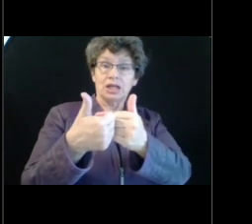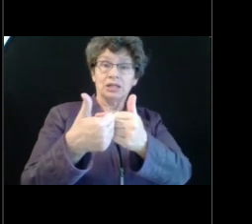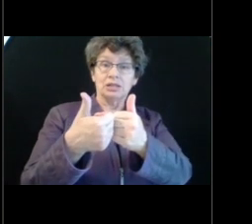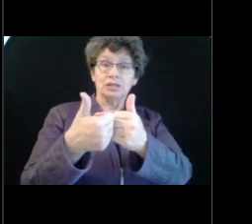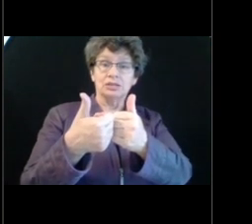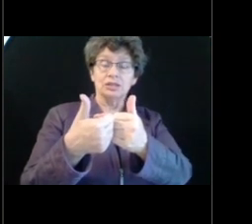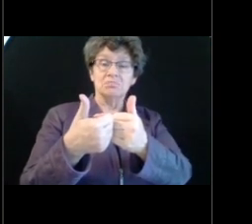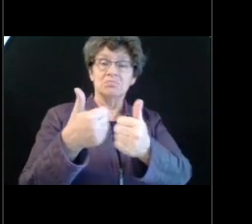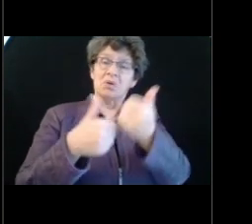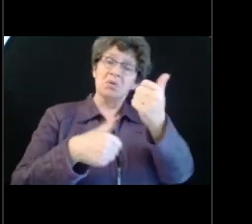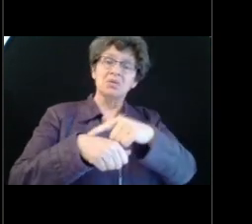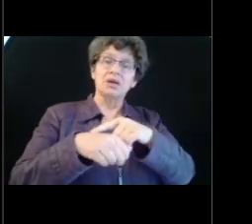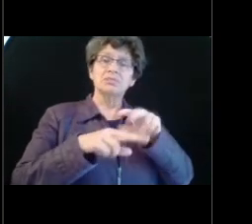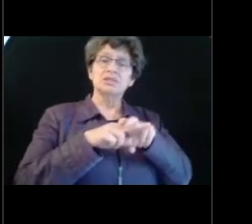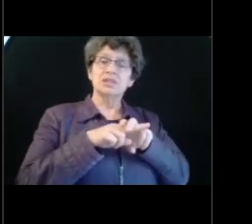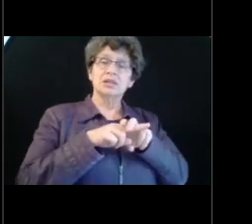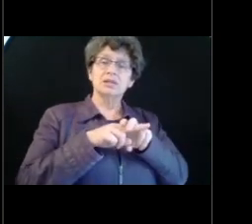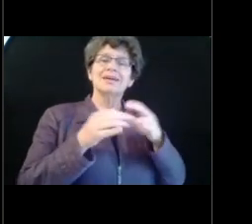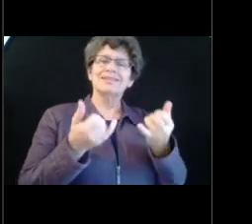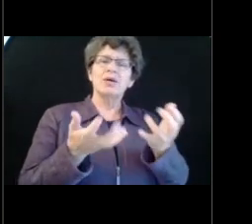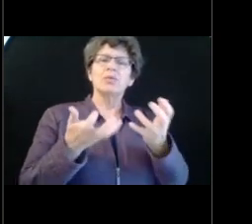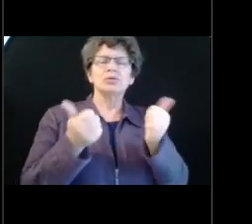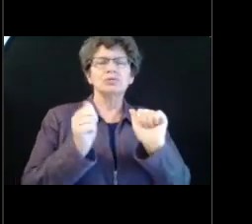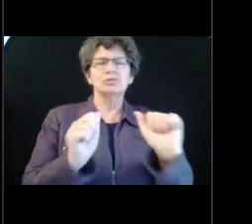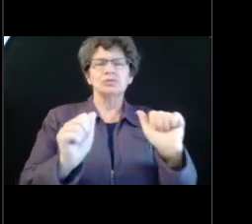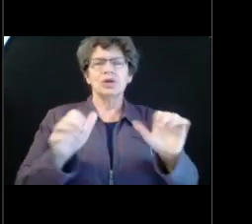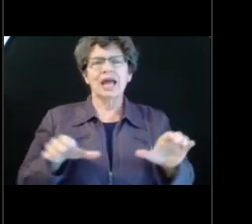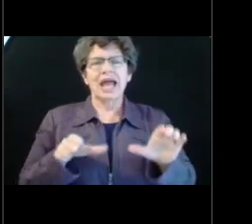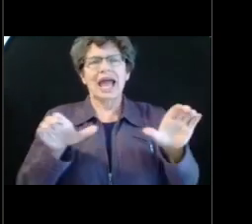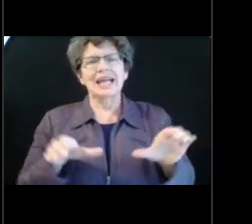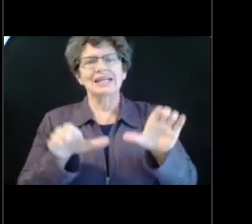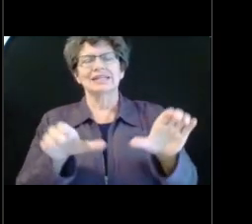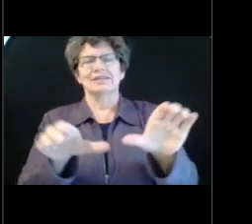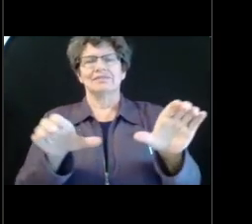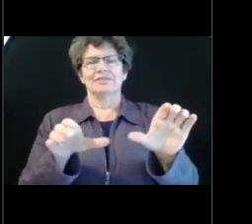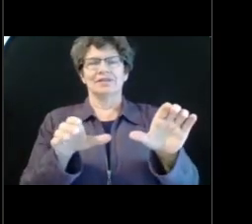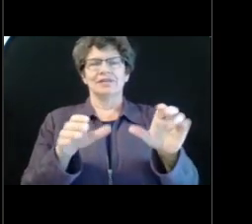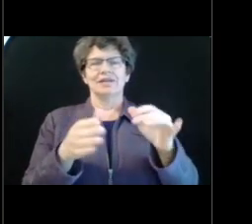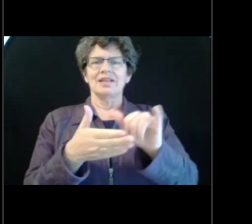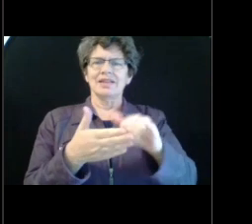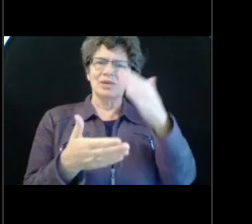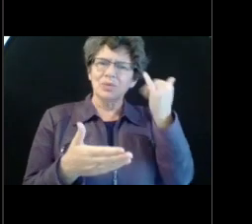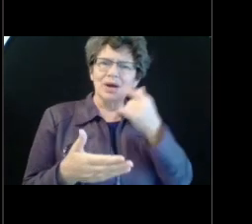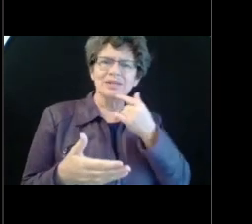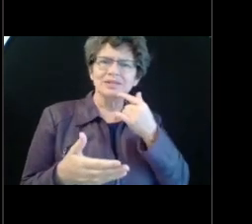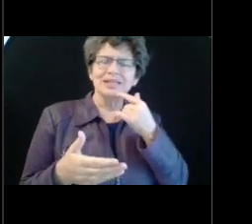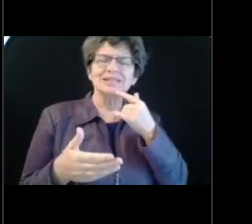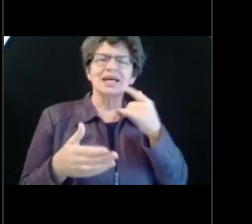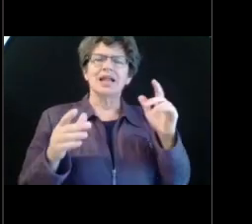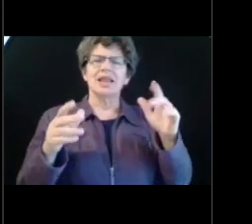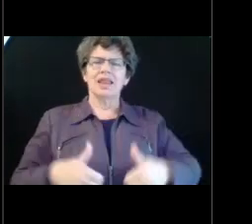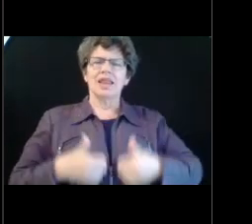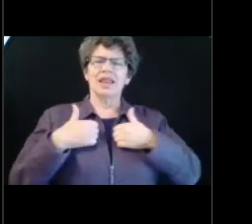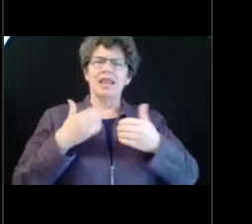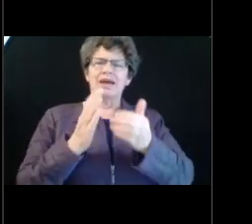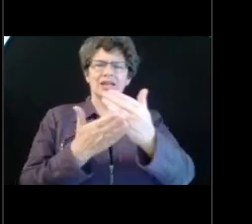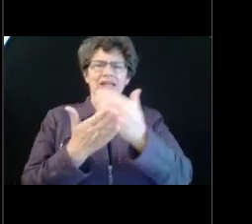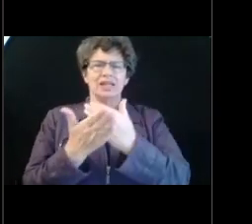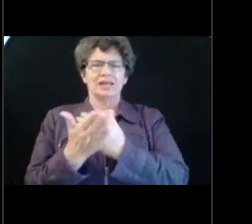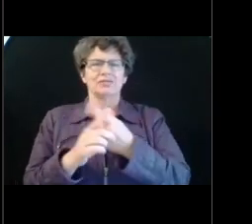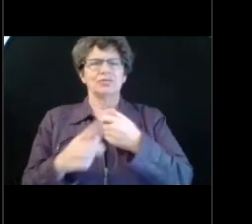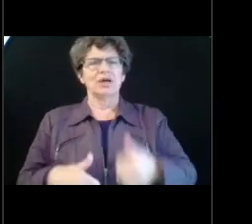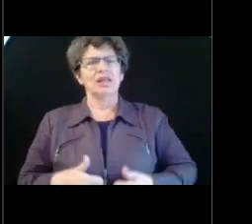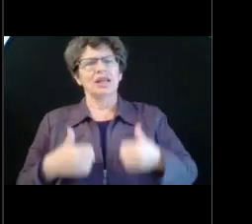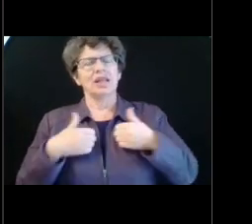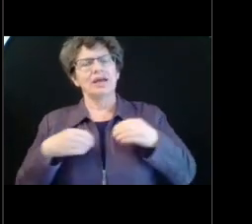And this actually comes back to the subtitle of a life lessons from a life in motion. You really needed to keep going.